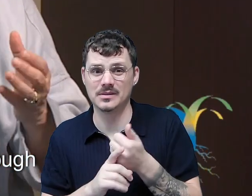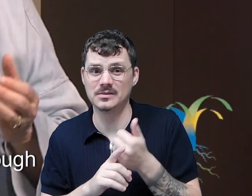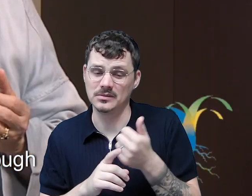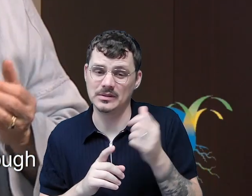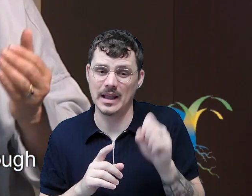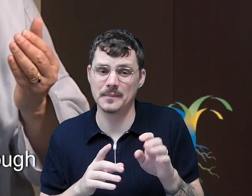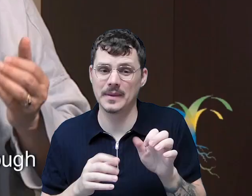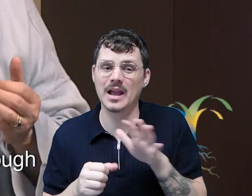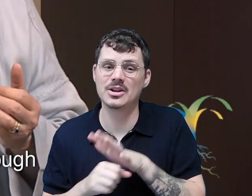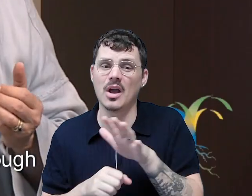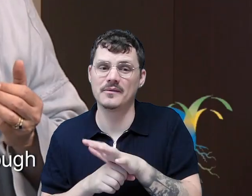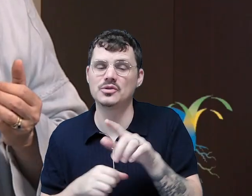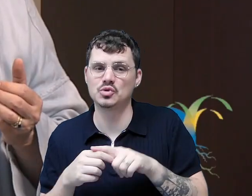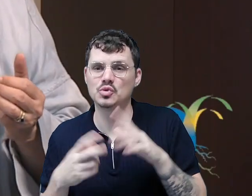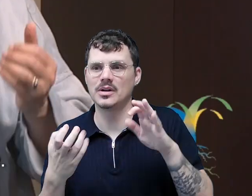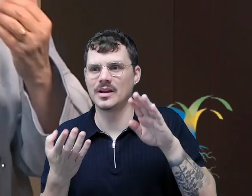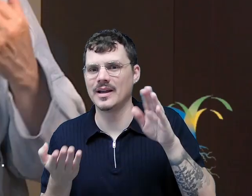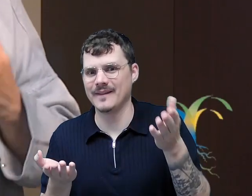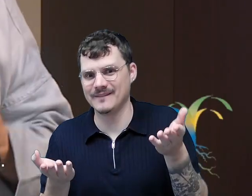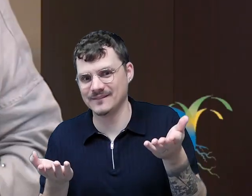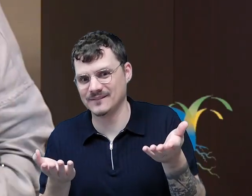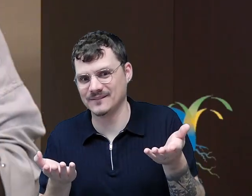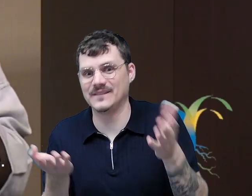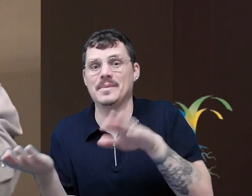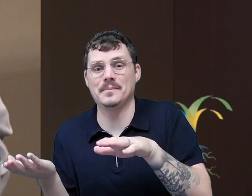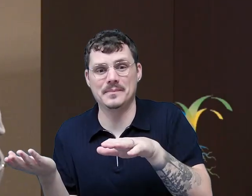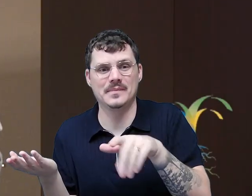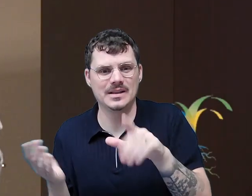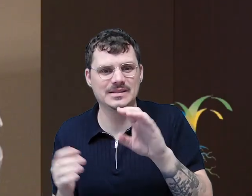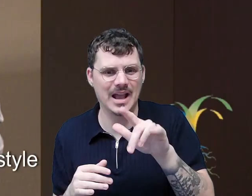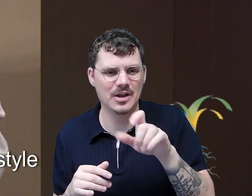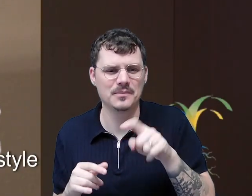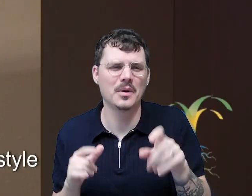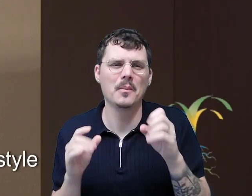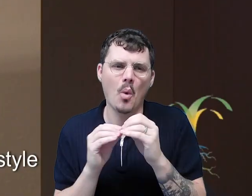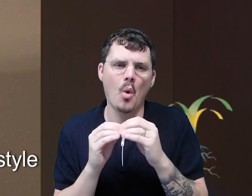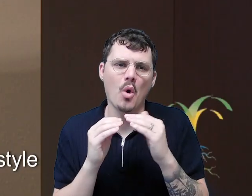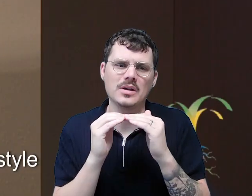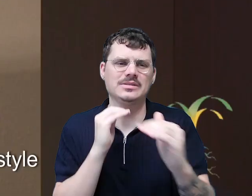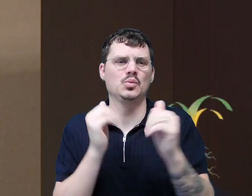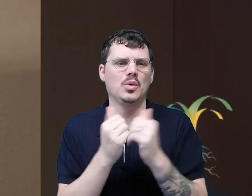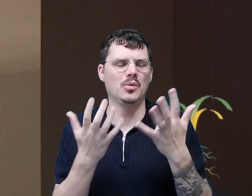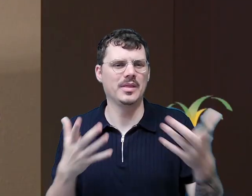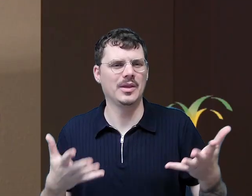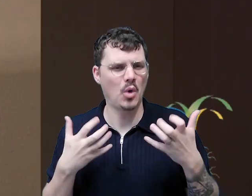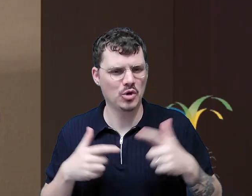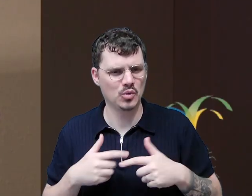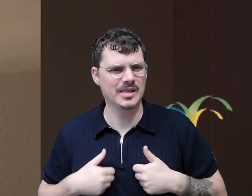can sometimes be enough to flip them back into a cycle that's more consistent with the lifestyle they